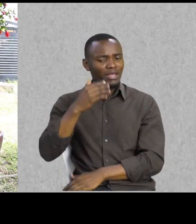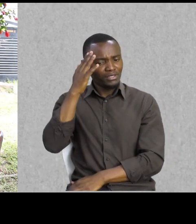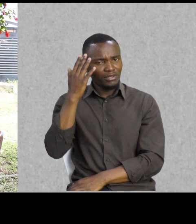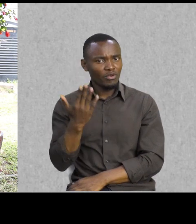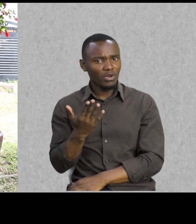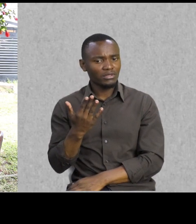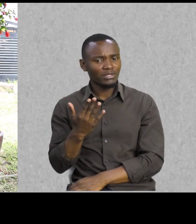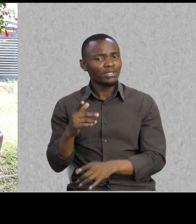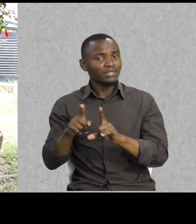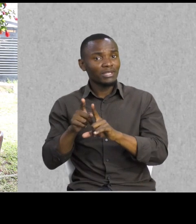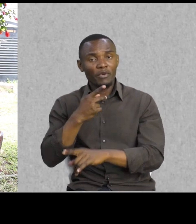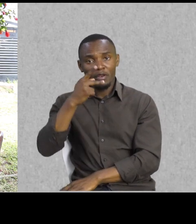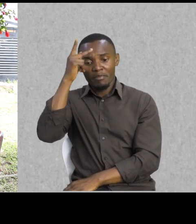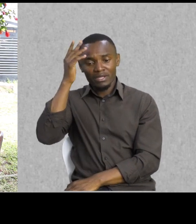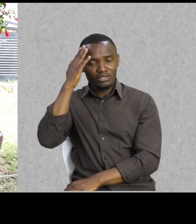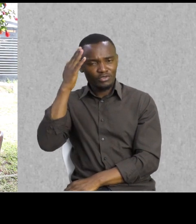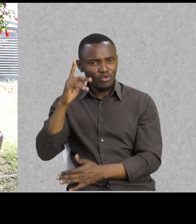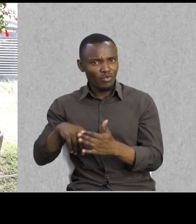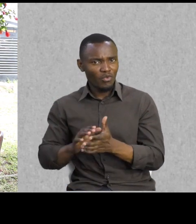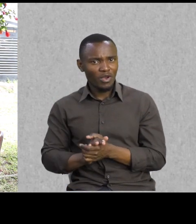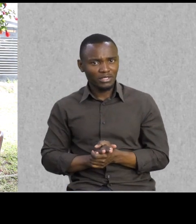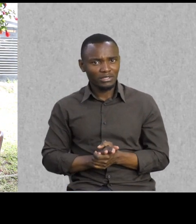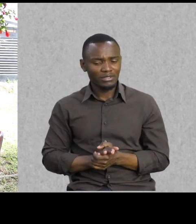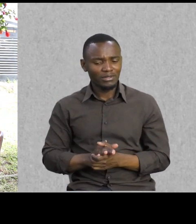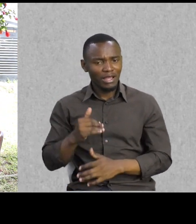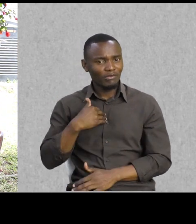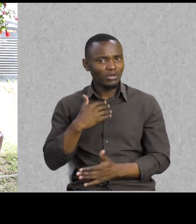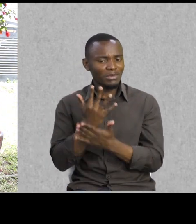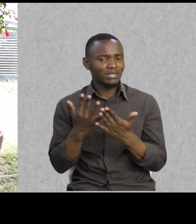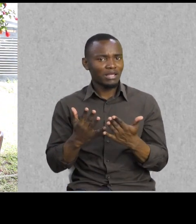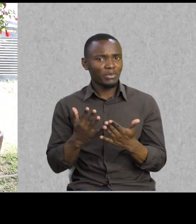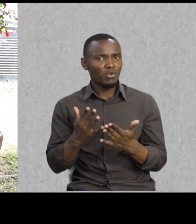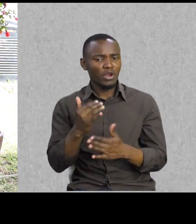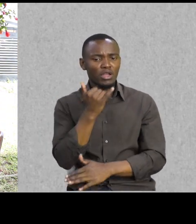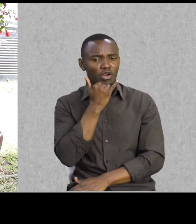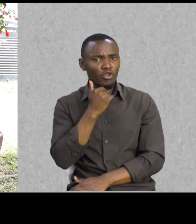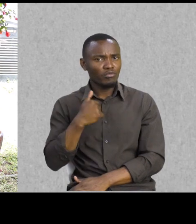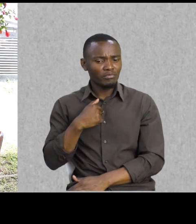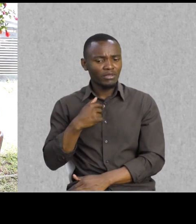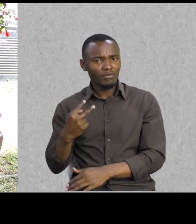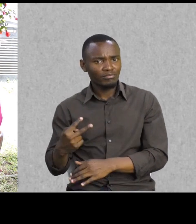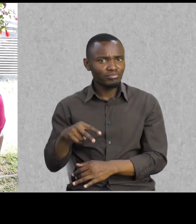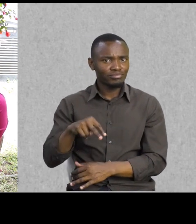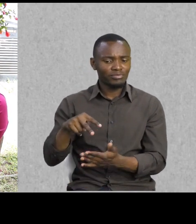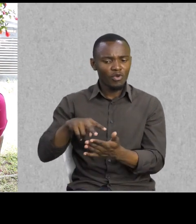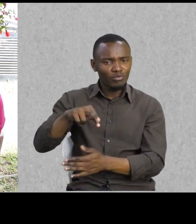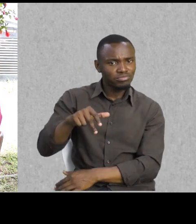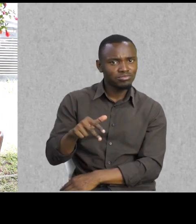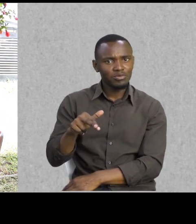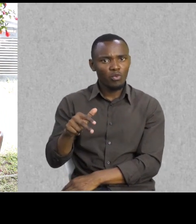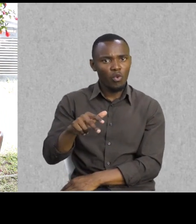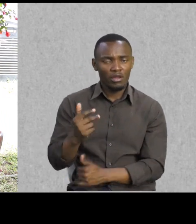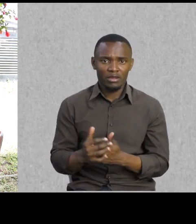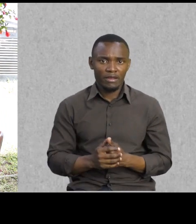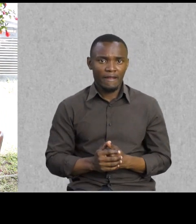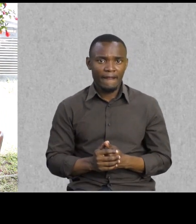and even my parents came to realize that there's something wrong. I'm limping, and I'm indeed limping.